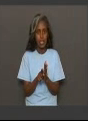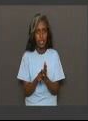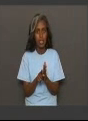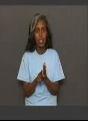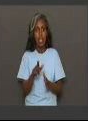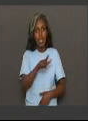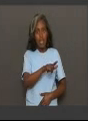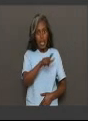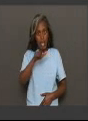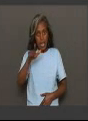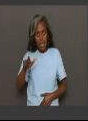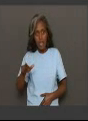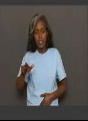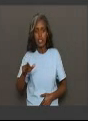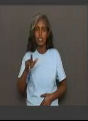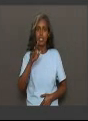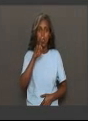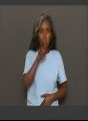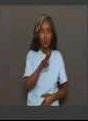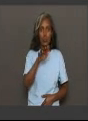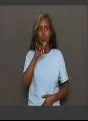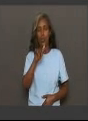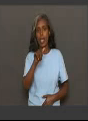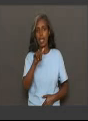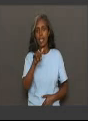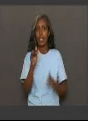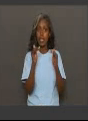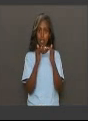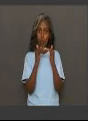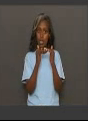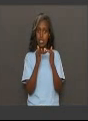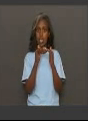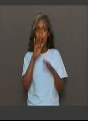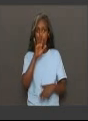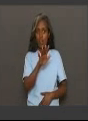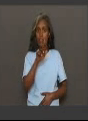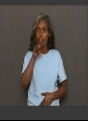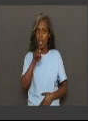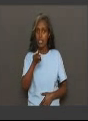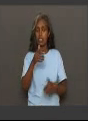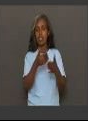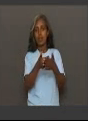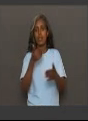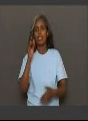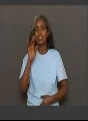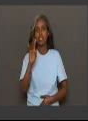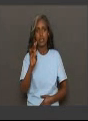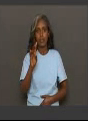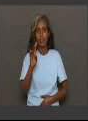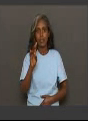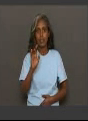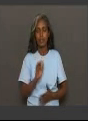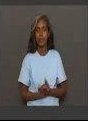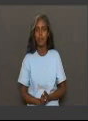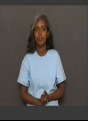a line is 2y equals 5x minus 7.